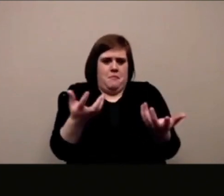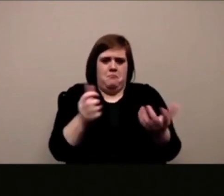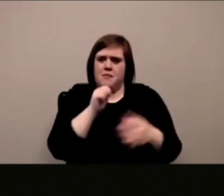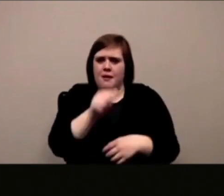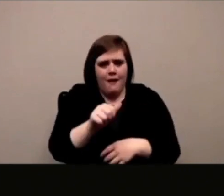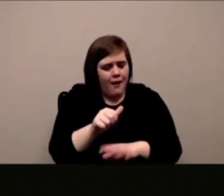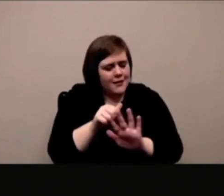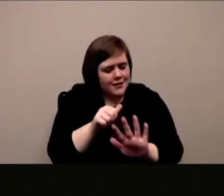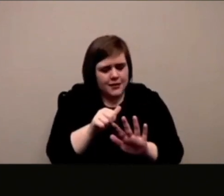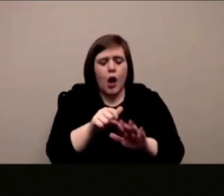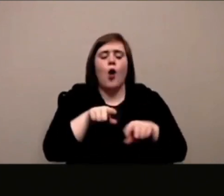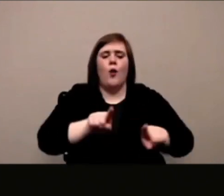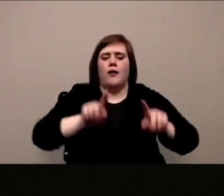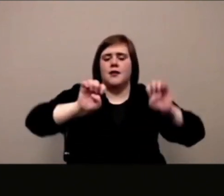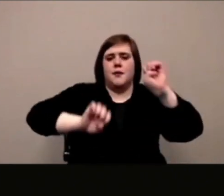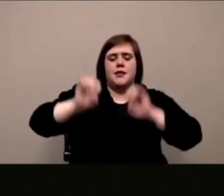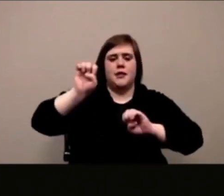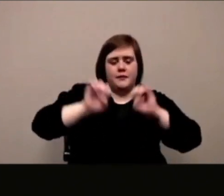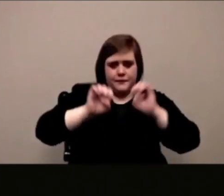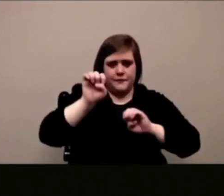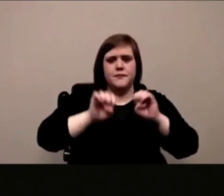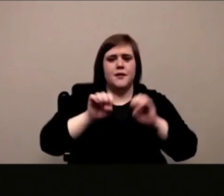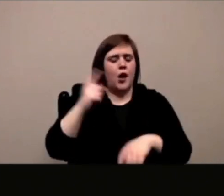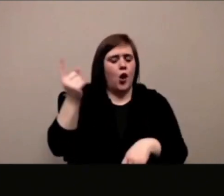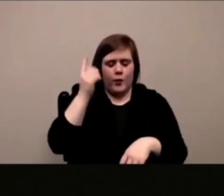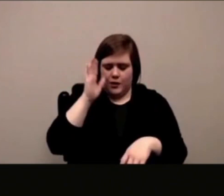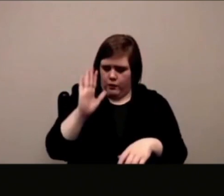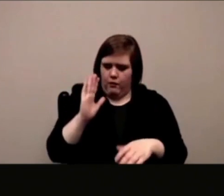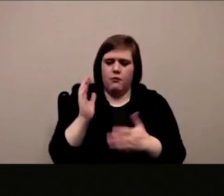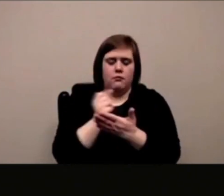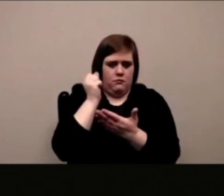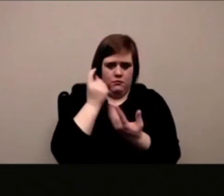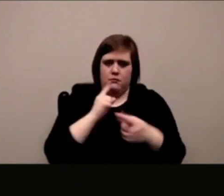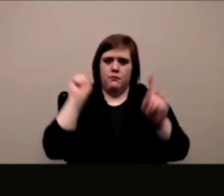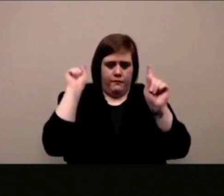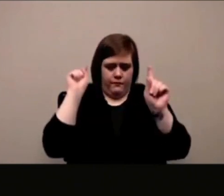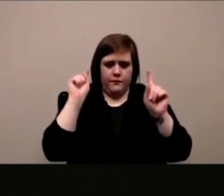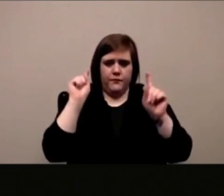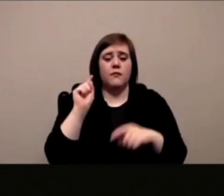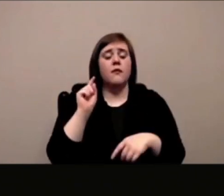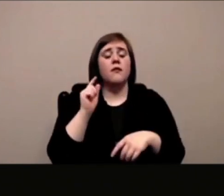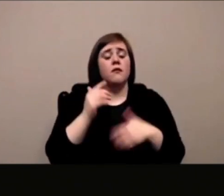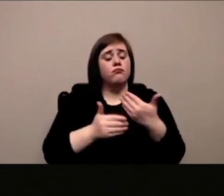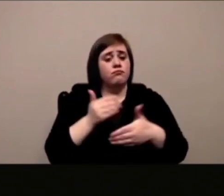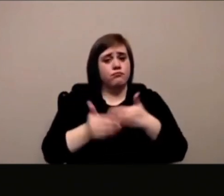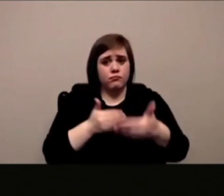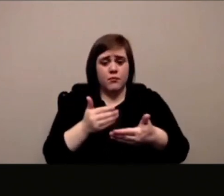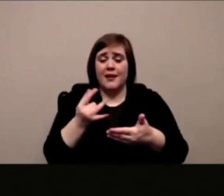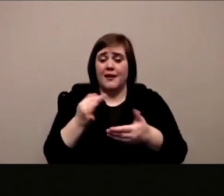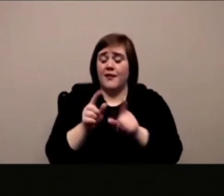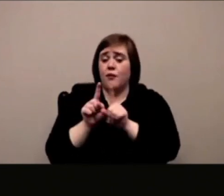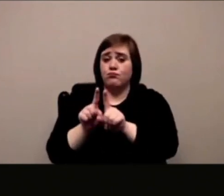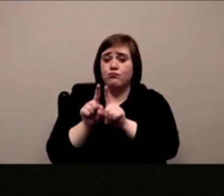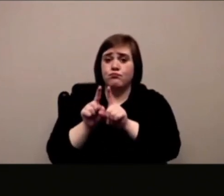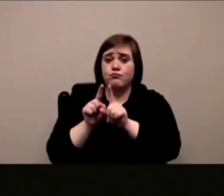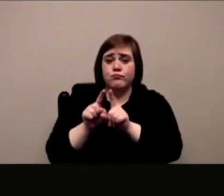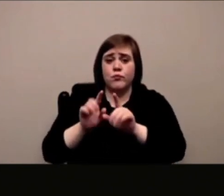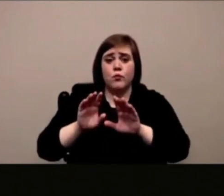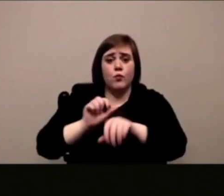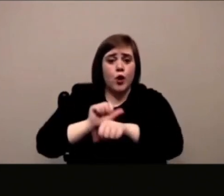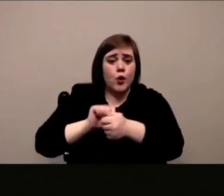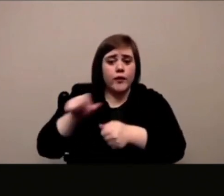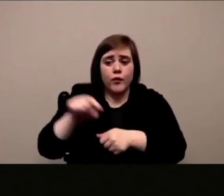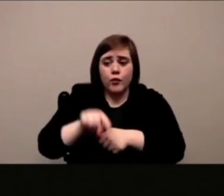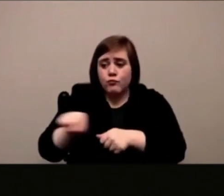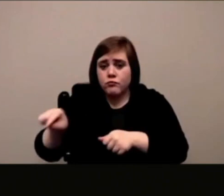going to win always. And if they work collaboratively with another children, with a